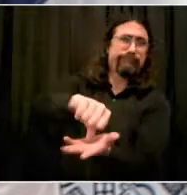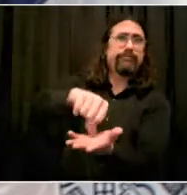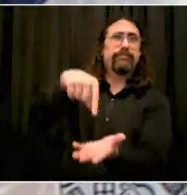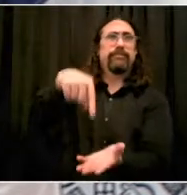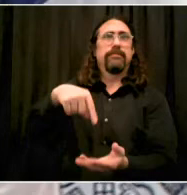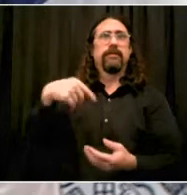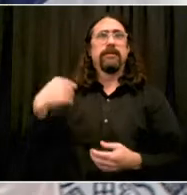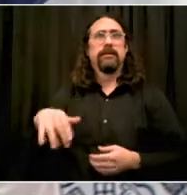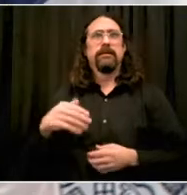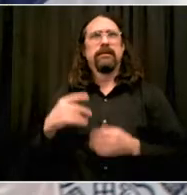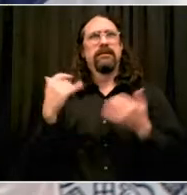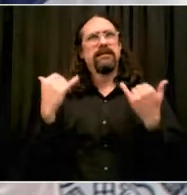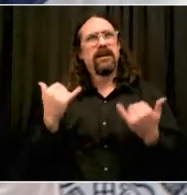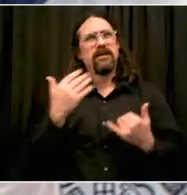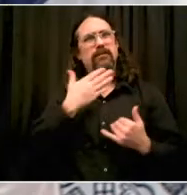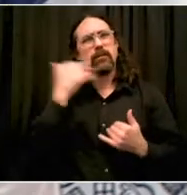everyone.